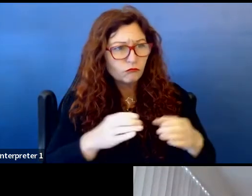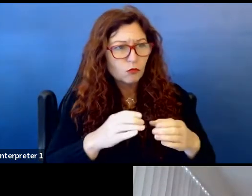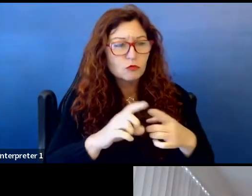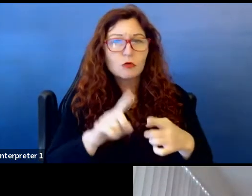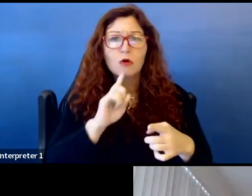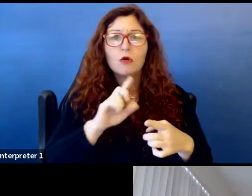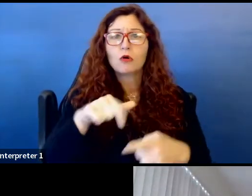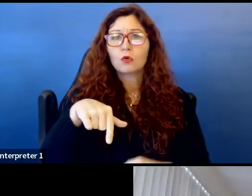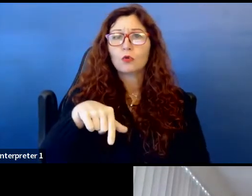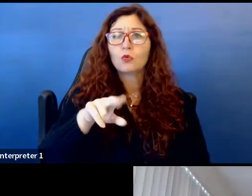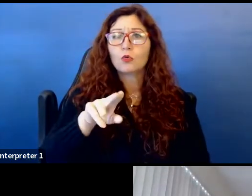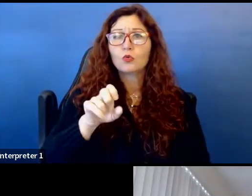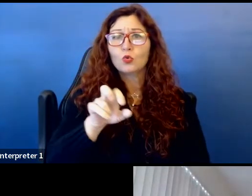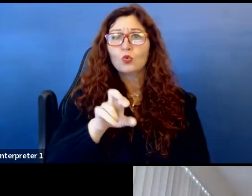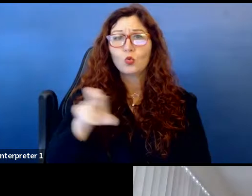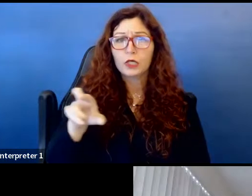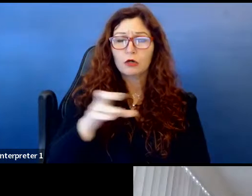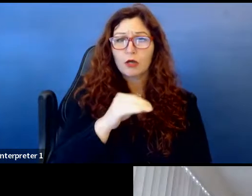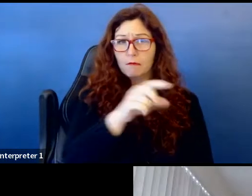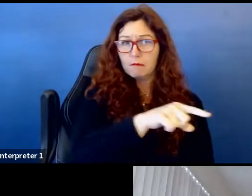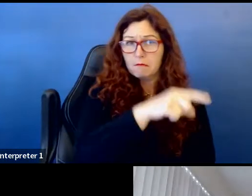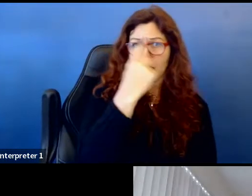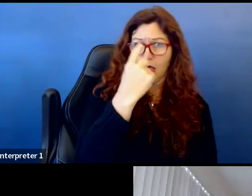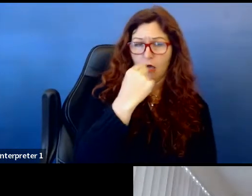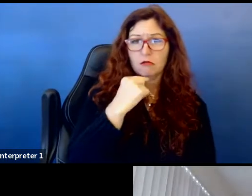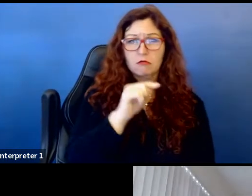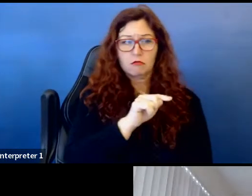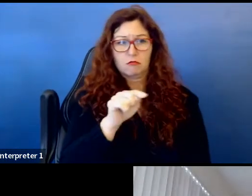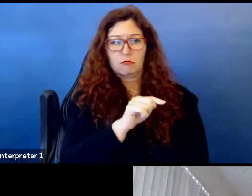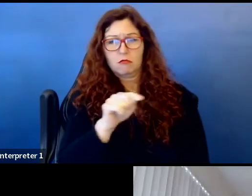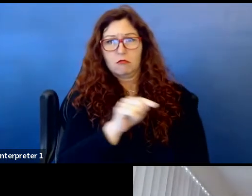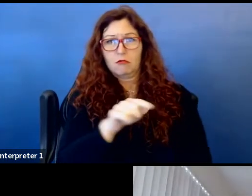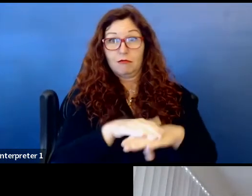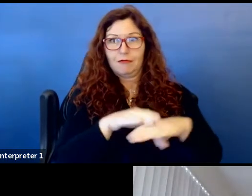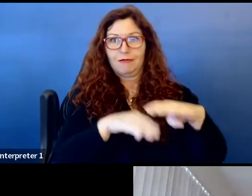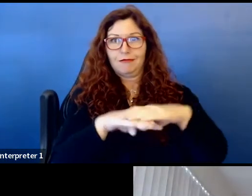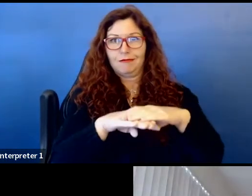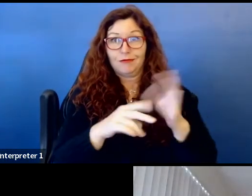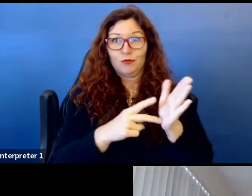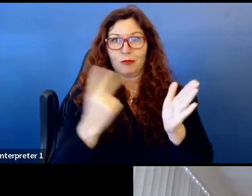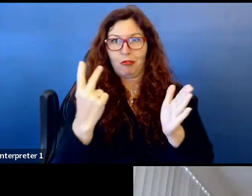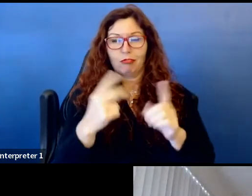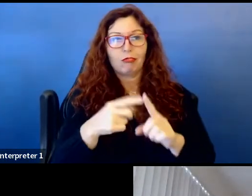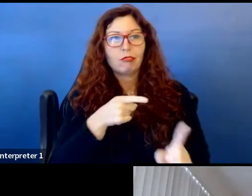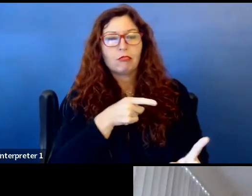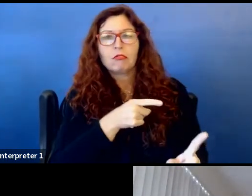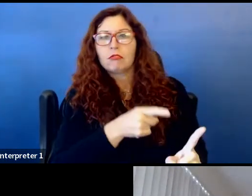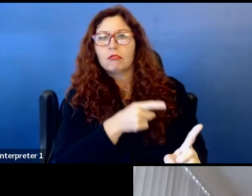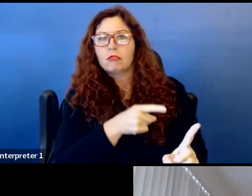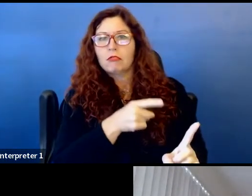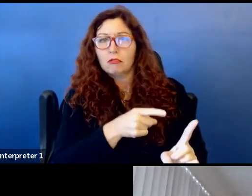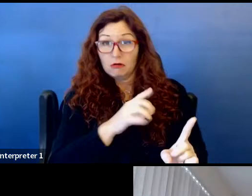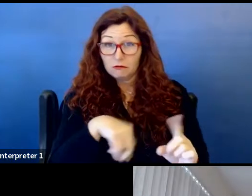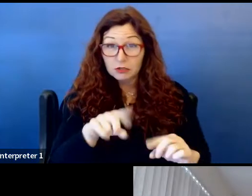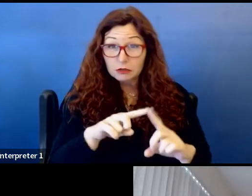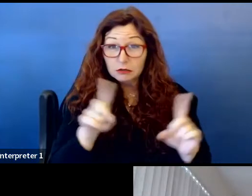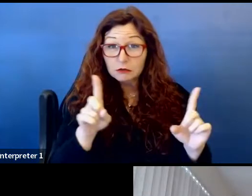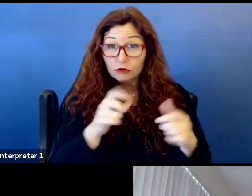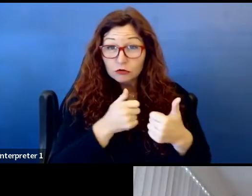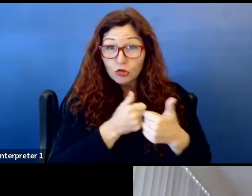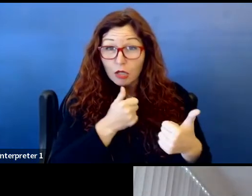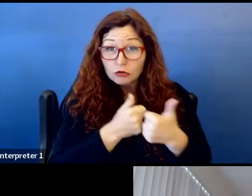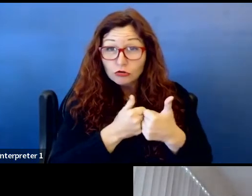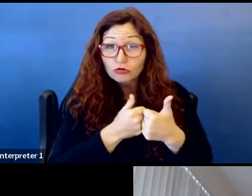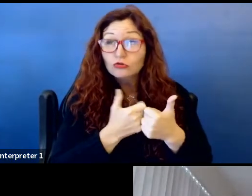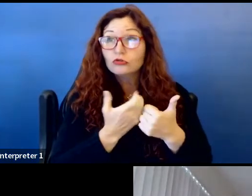workers i wonder if you could talk a little bit about whether there are different challenges for queer workers and